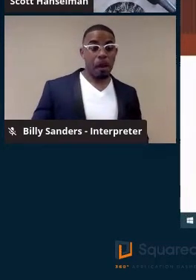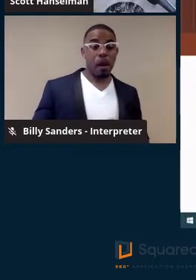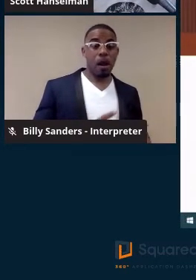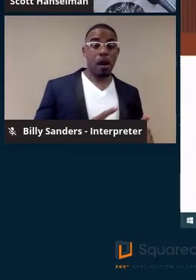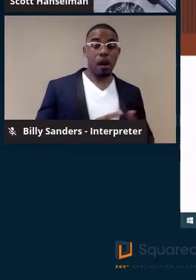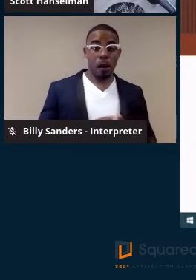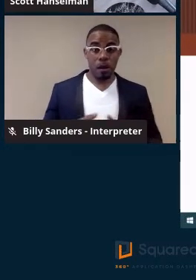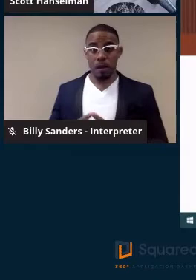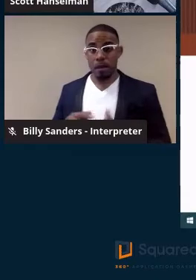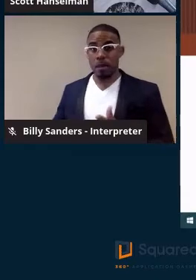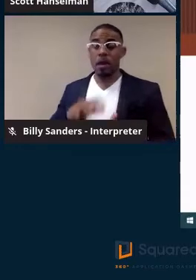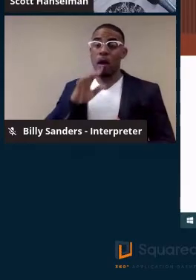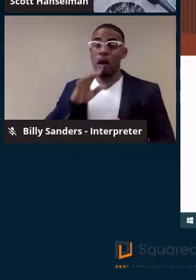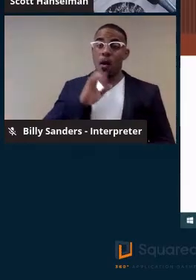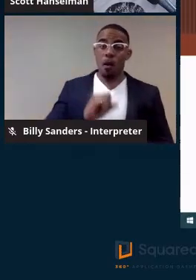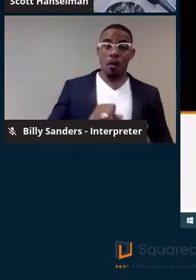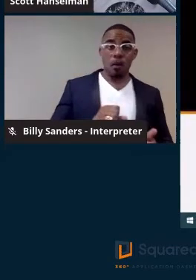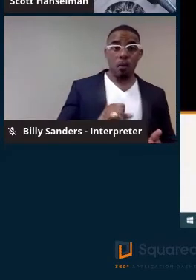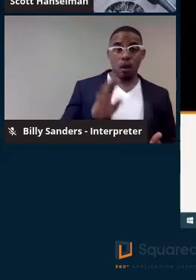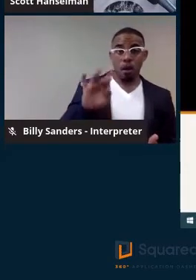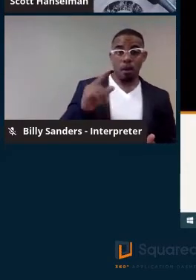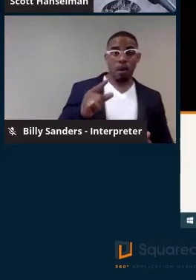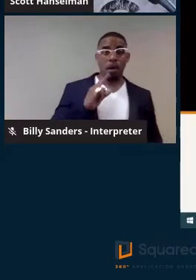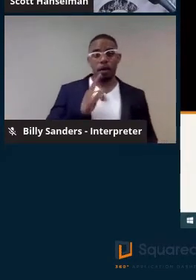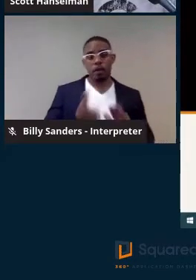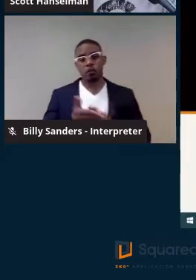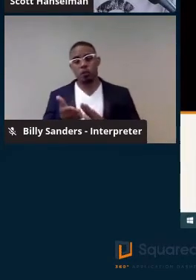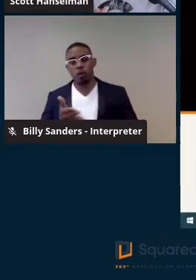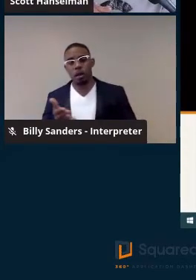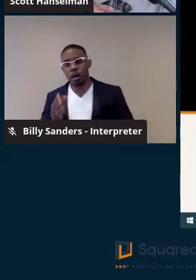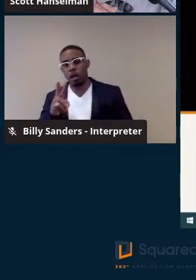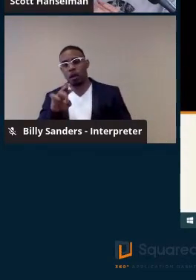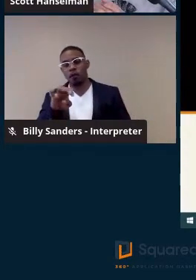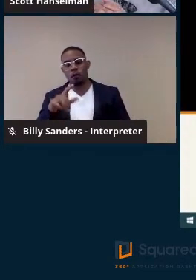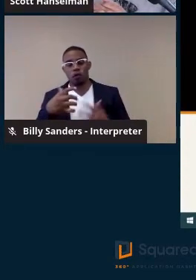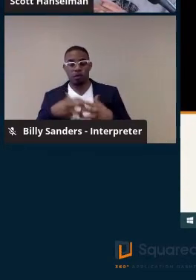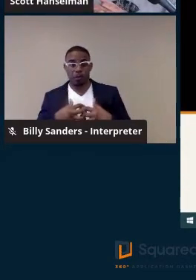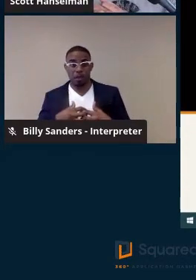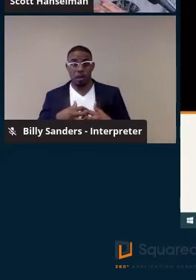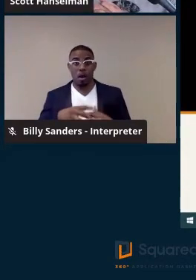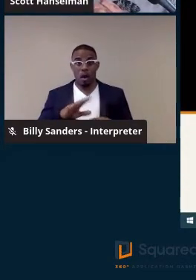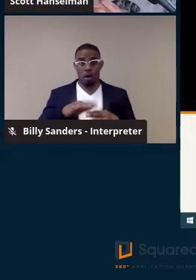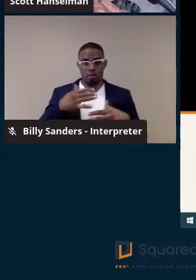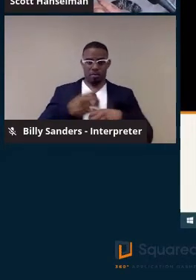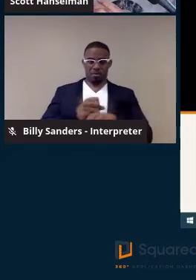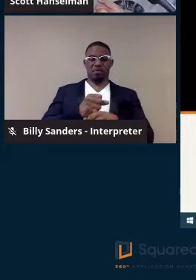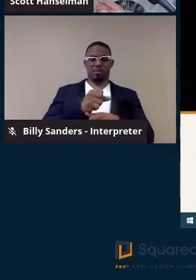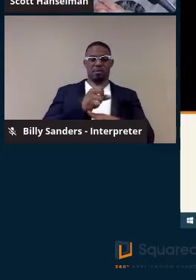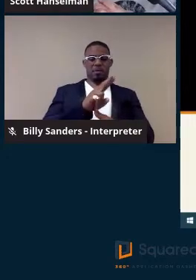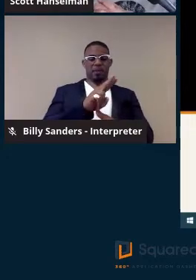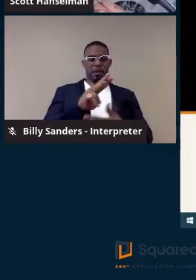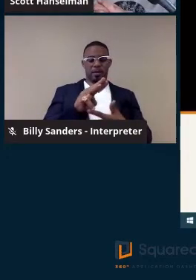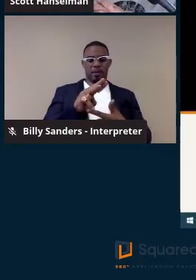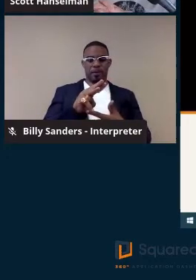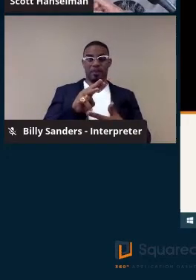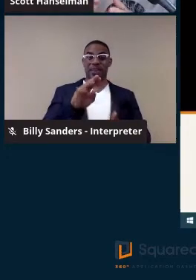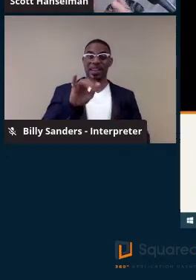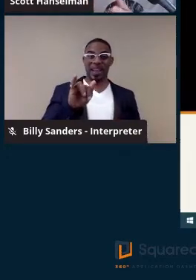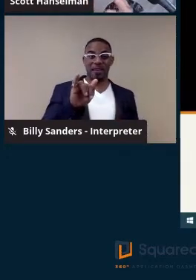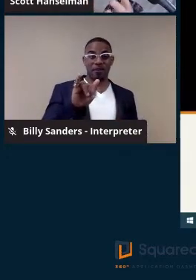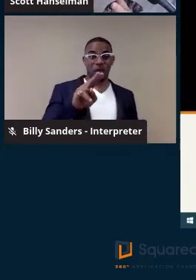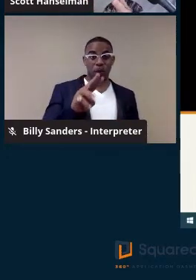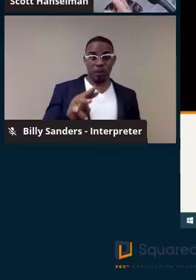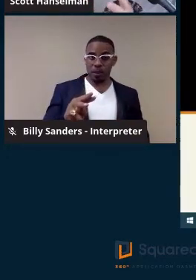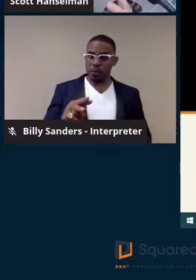Also, this old blog is running on a virtual machine, on a VM. And that virtual machine is starting to